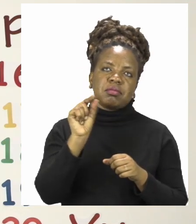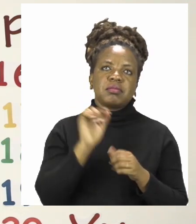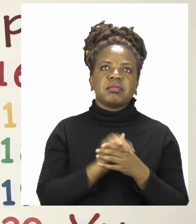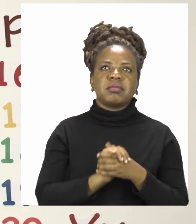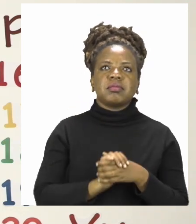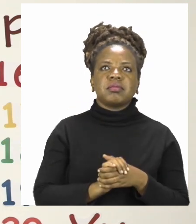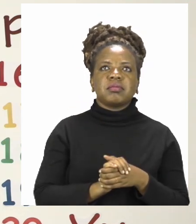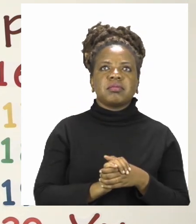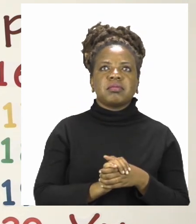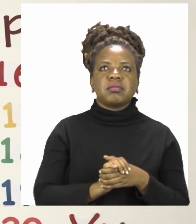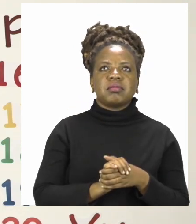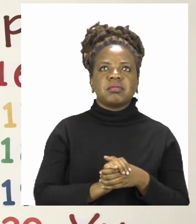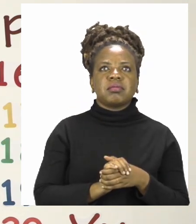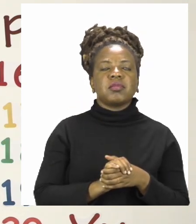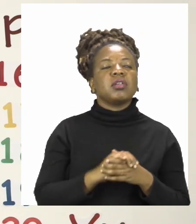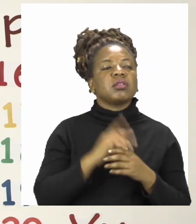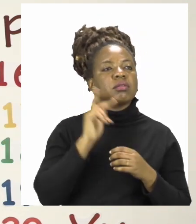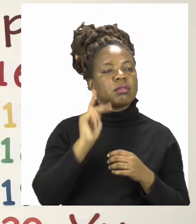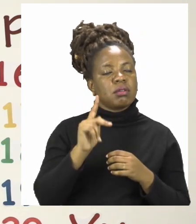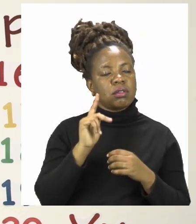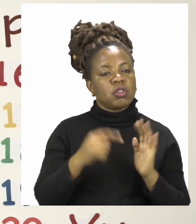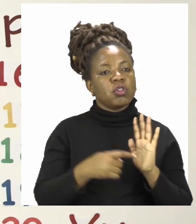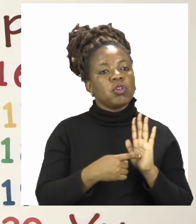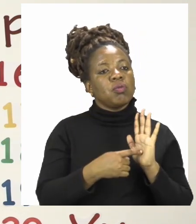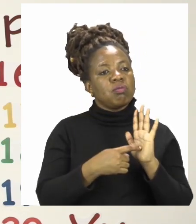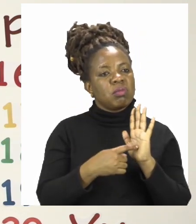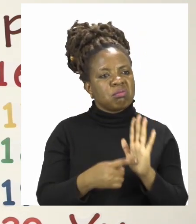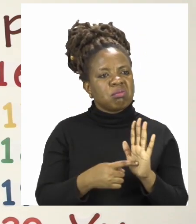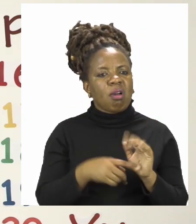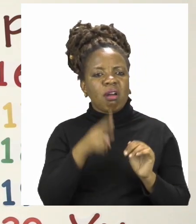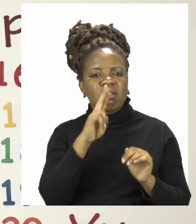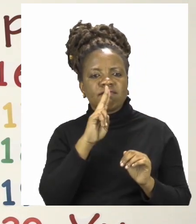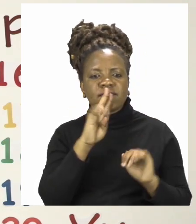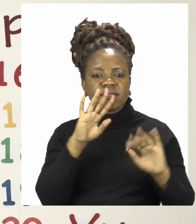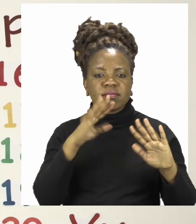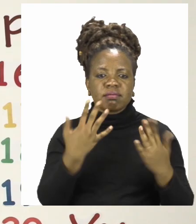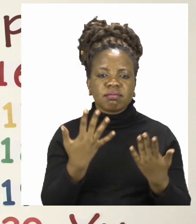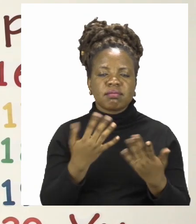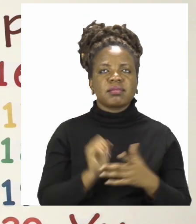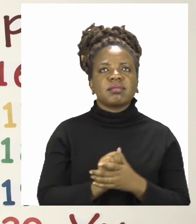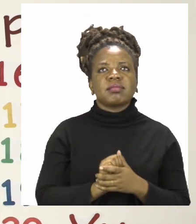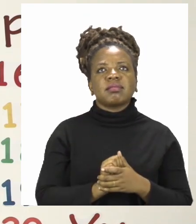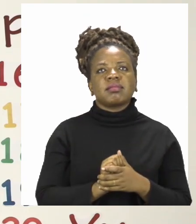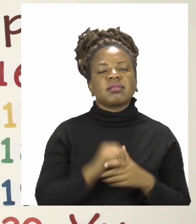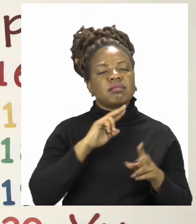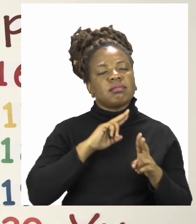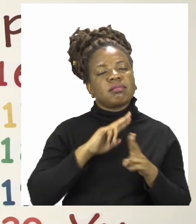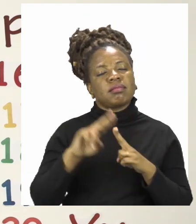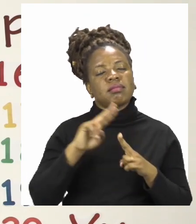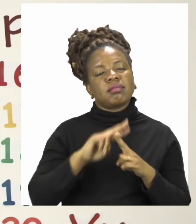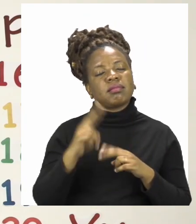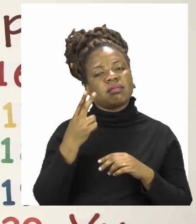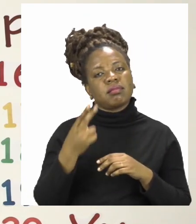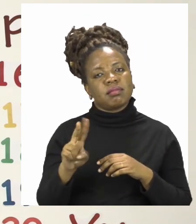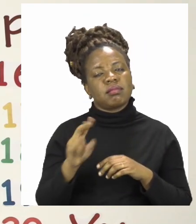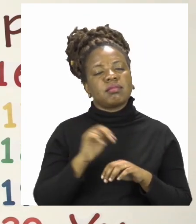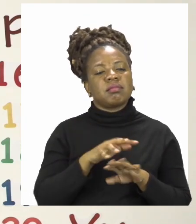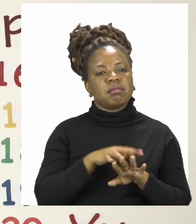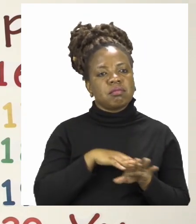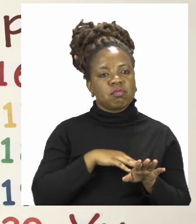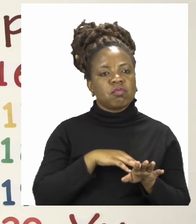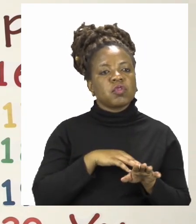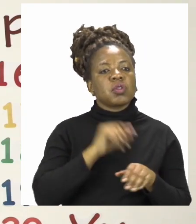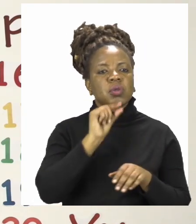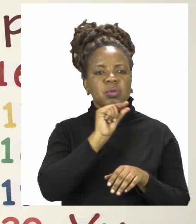out, show us how did you get that answer. So take your time for all of them, read them twice, and when you're